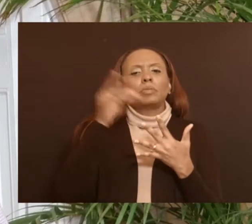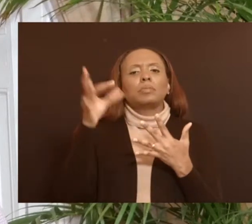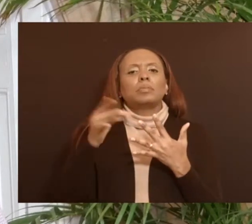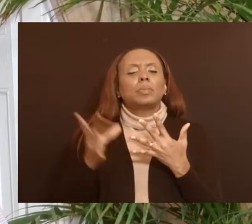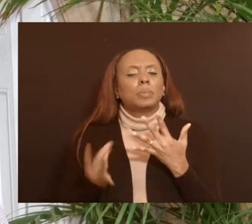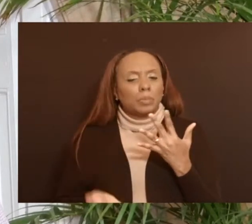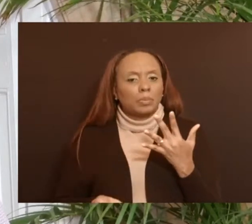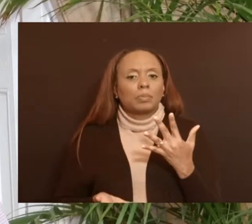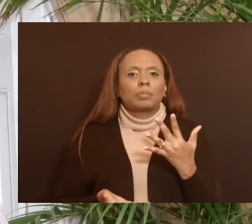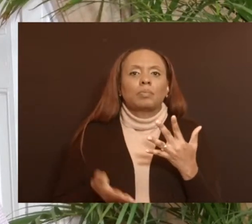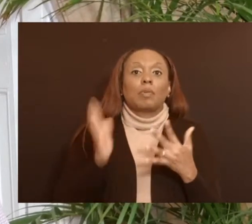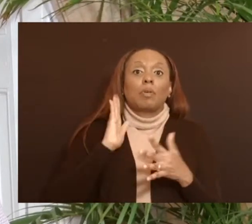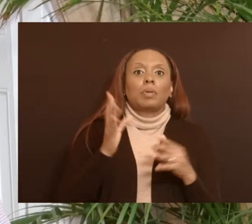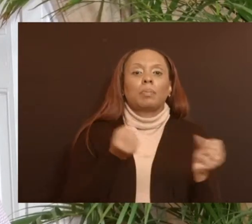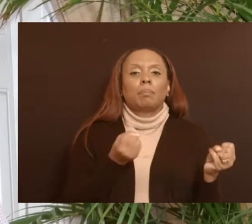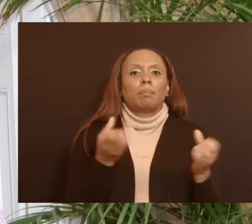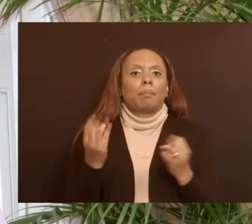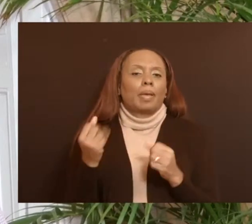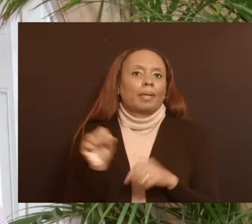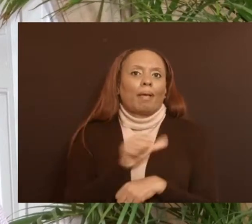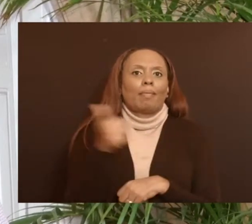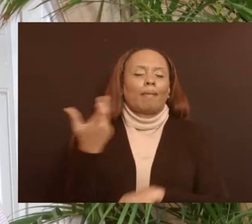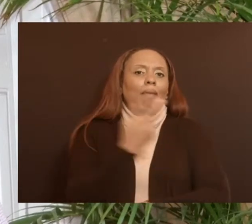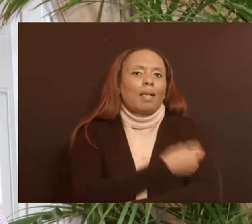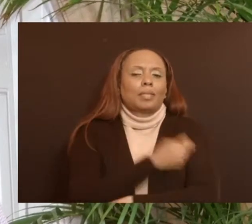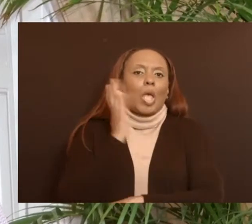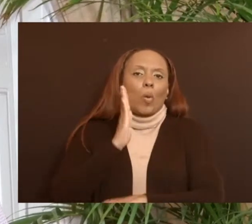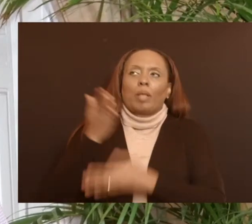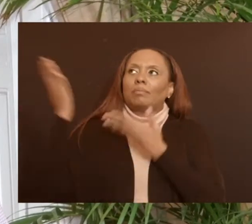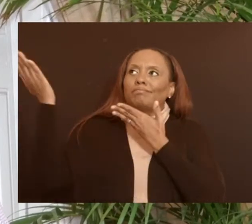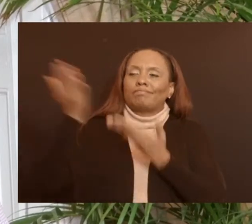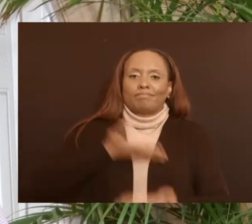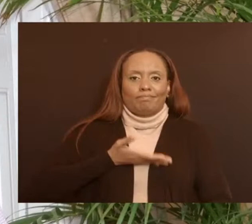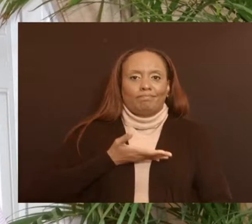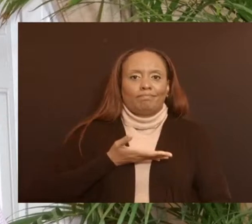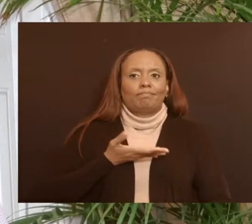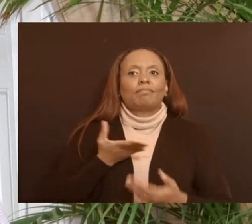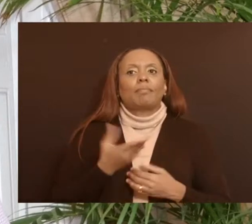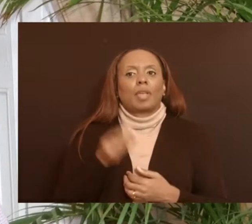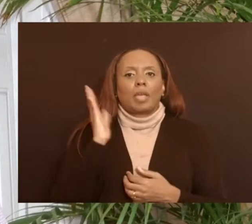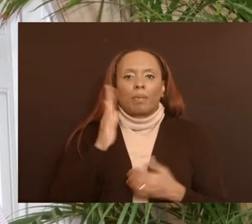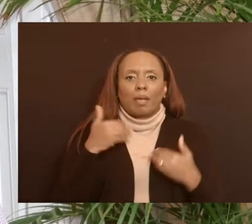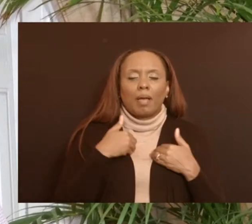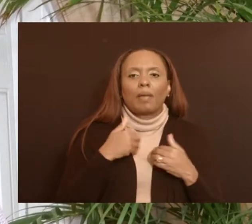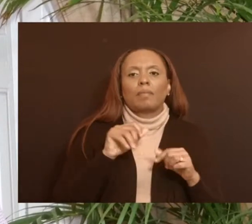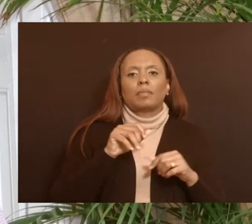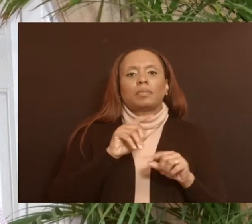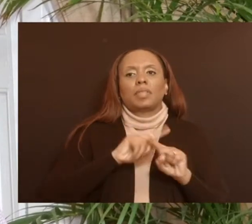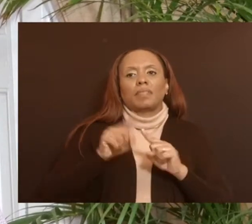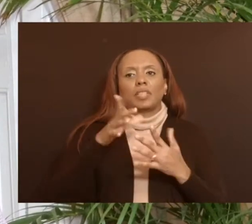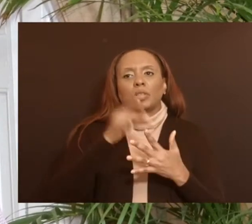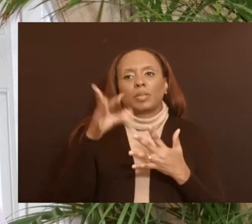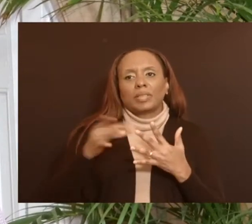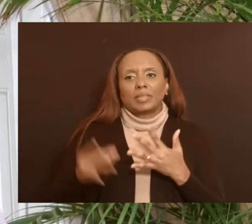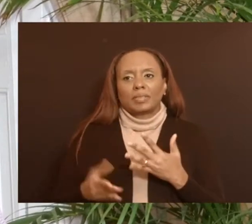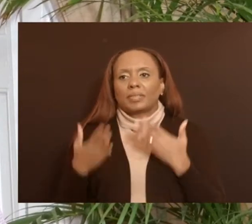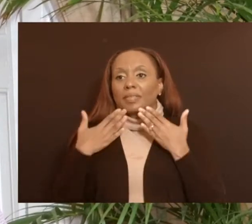many other vaccines here in short order with respect to the choices that they will have. Thank you.